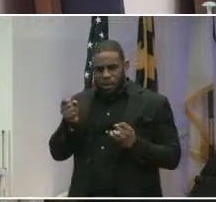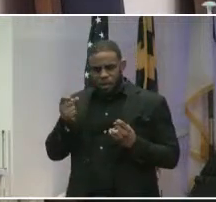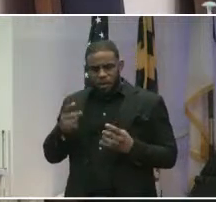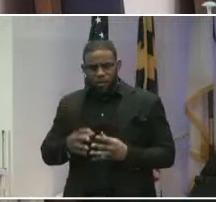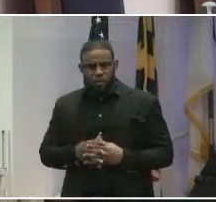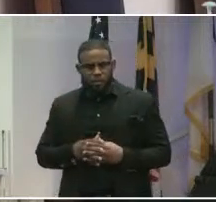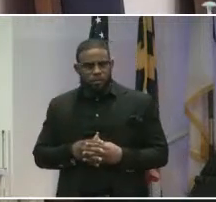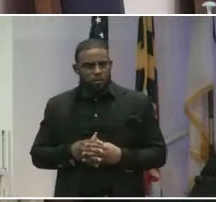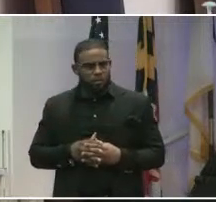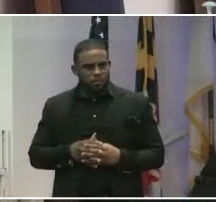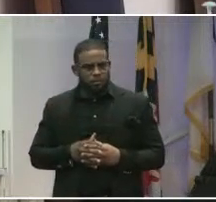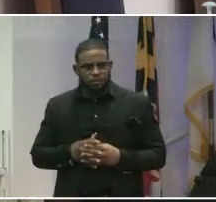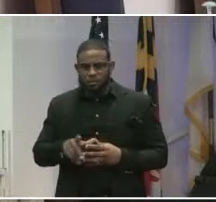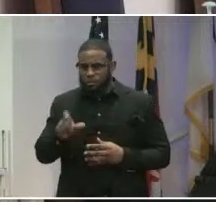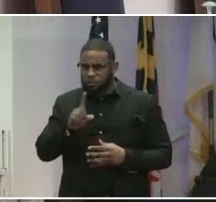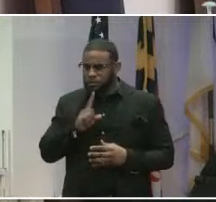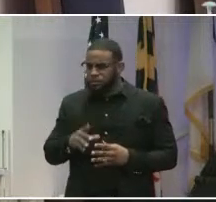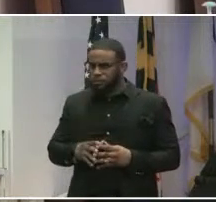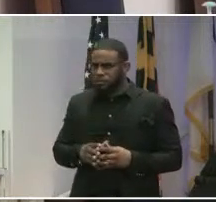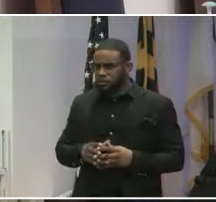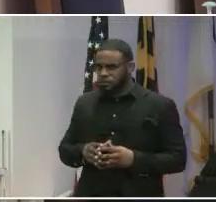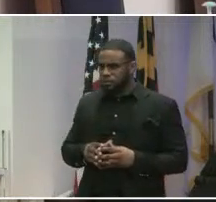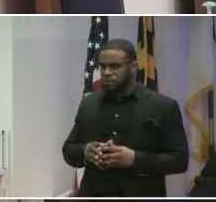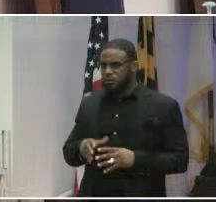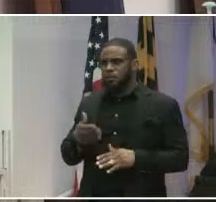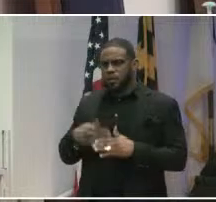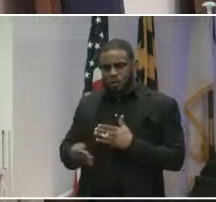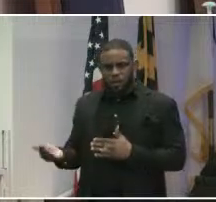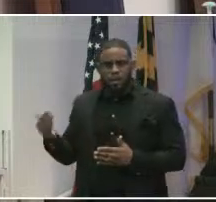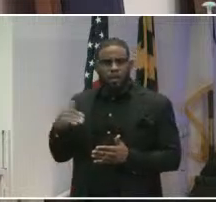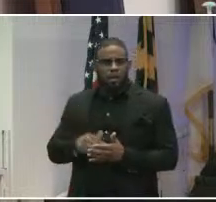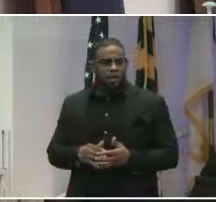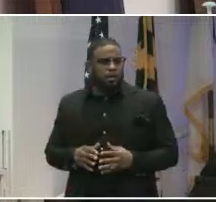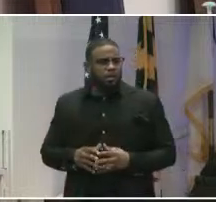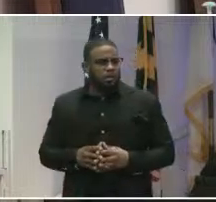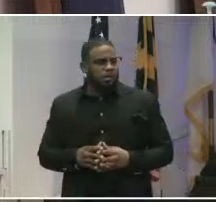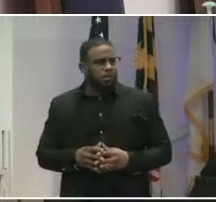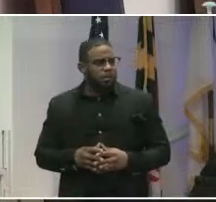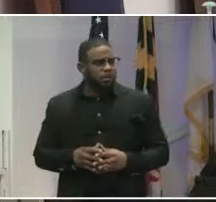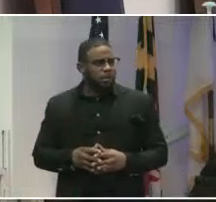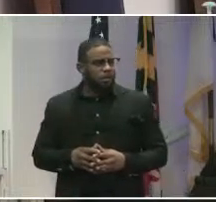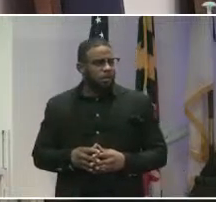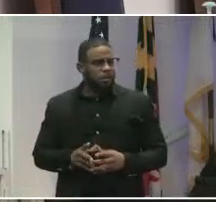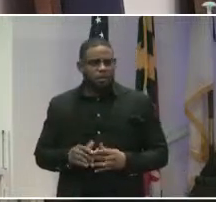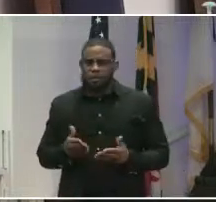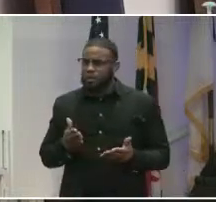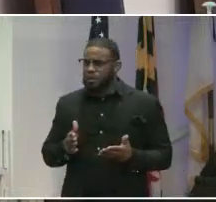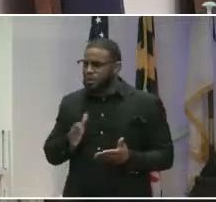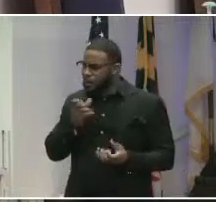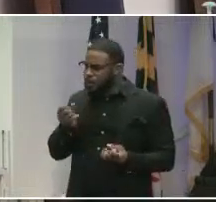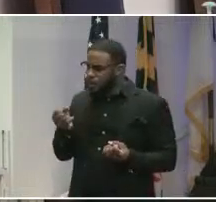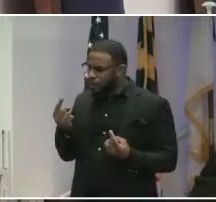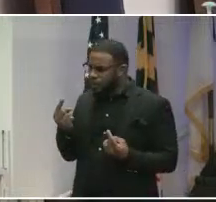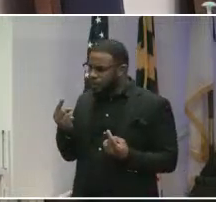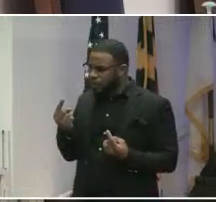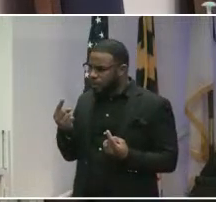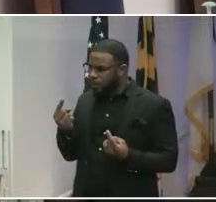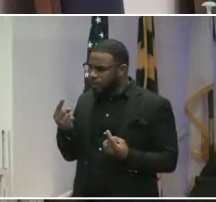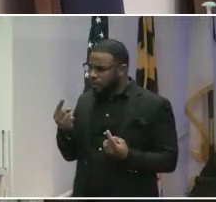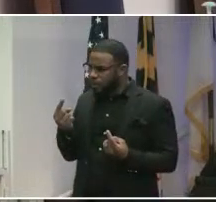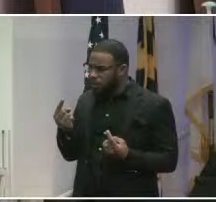understood. You must be born again. But maybe they didn't understand it.